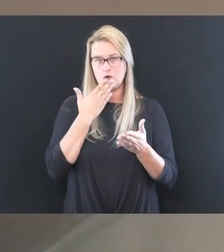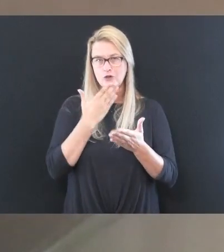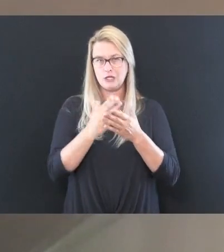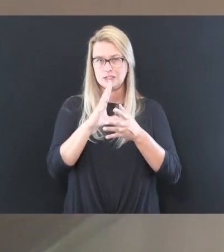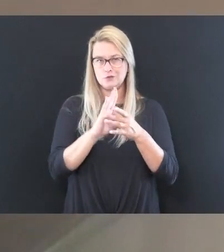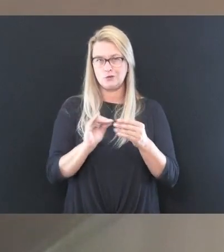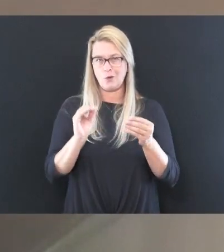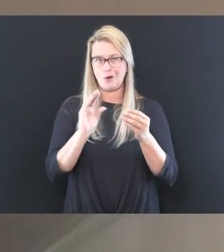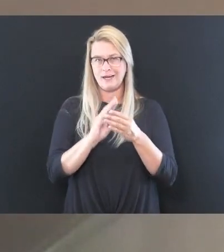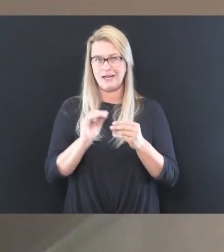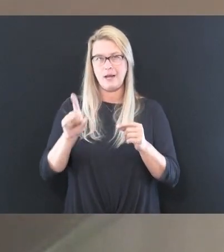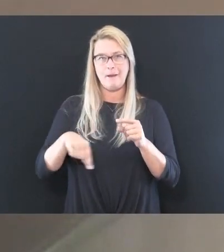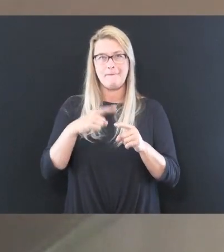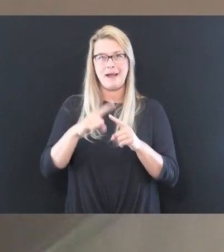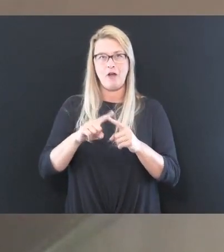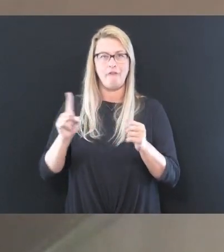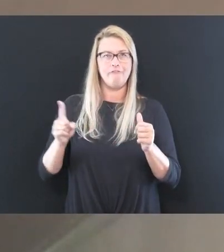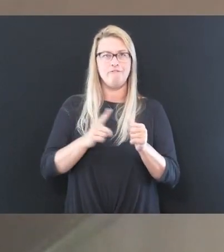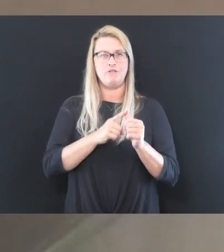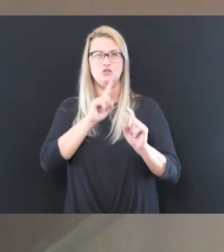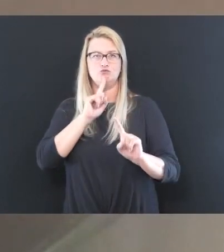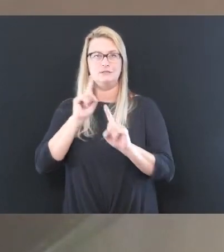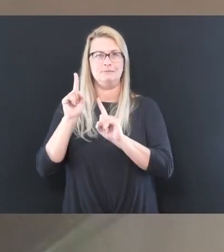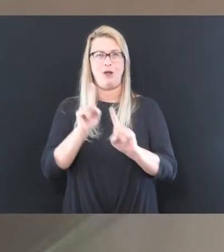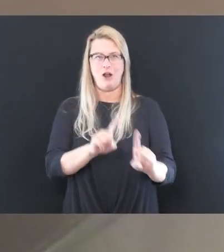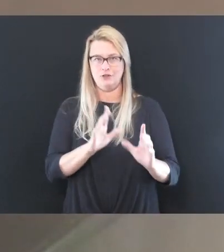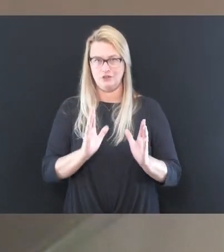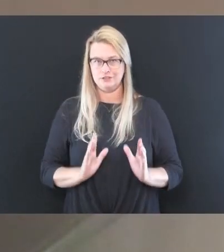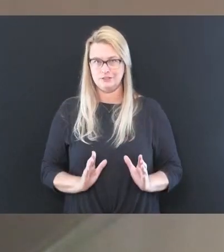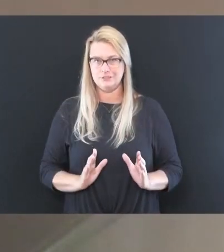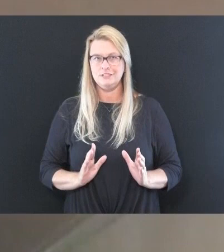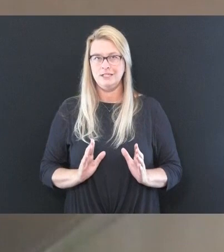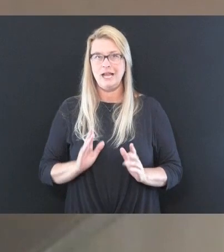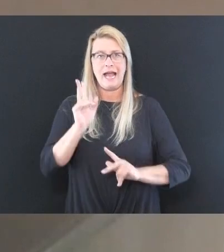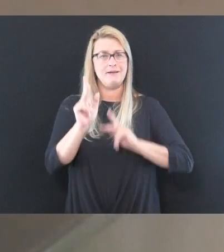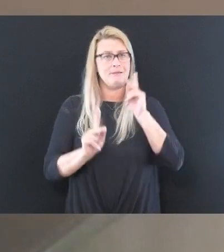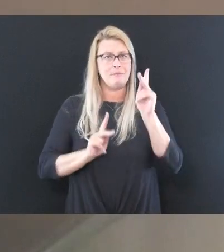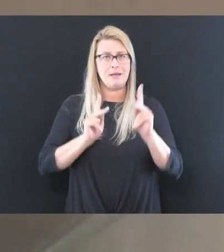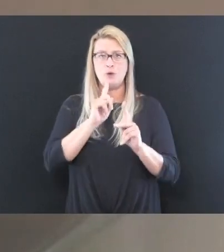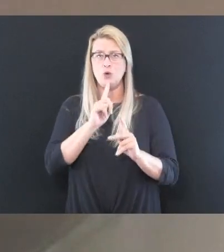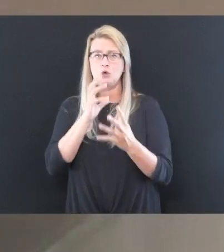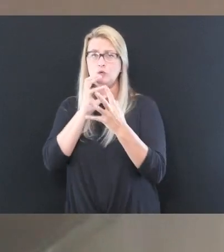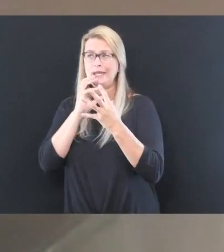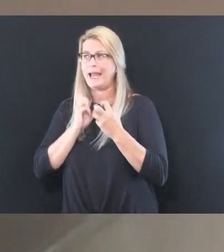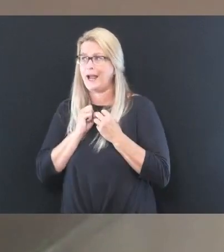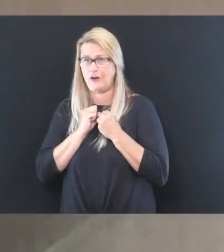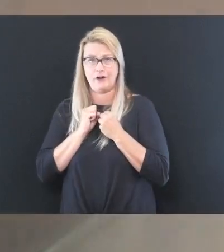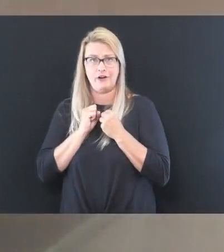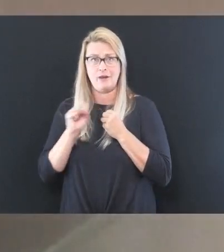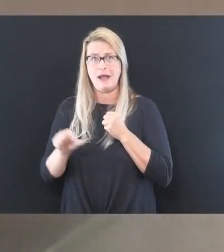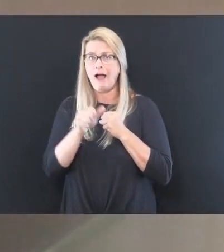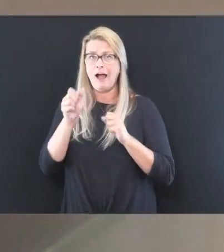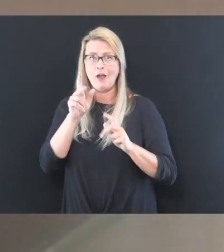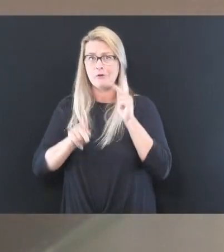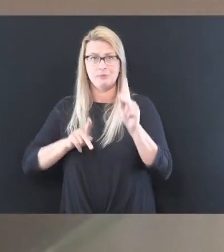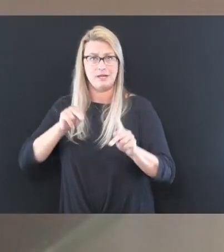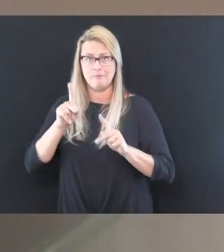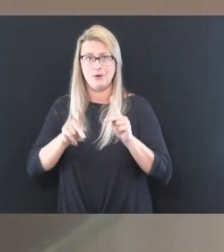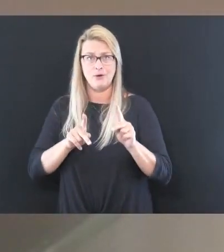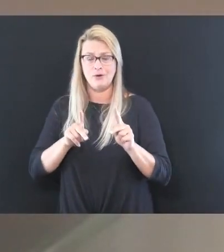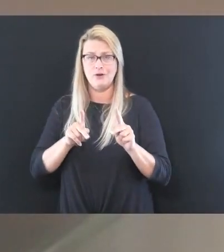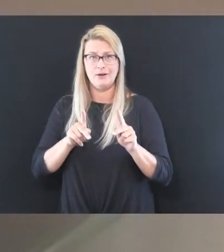about our first responders and about our citizens who care for each other, and identified that